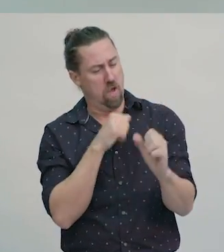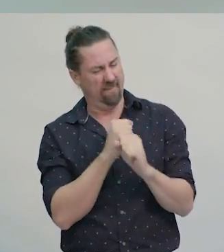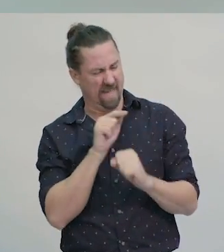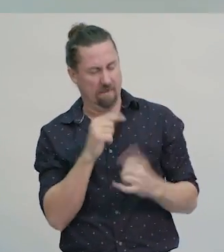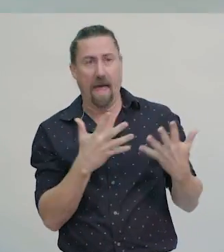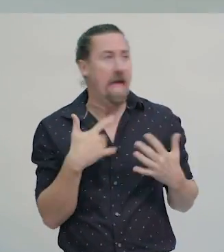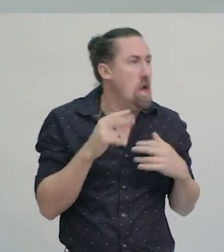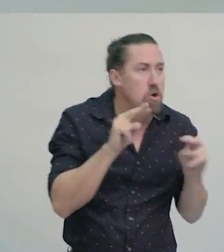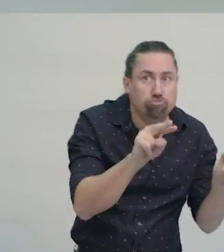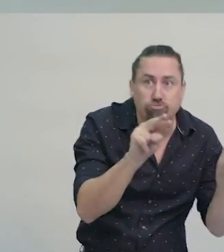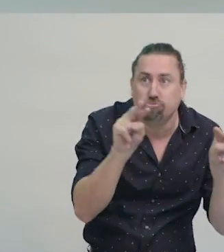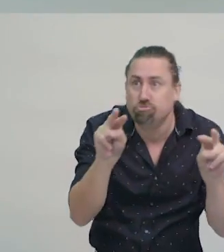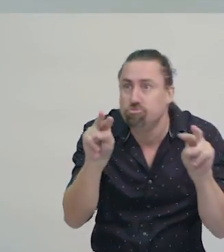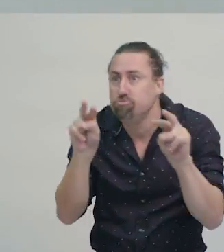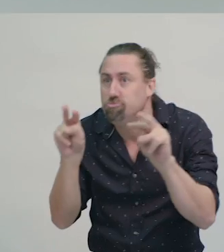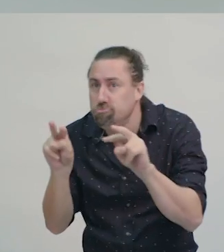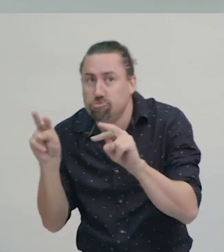special guest.